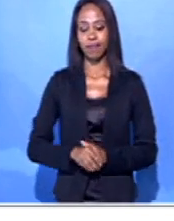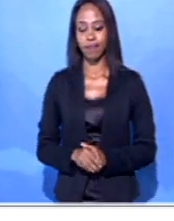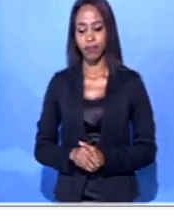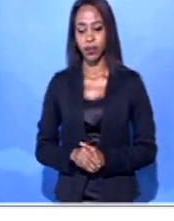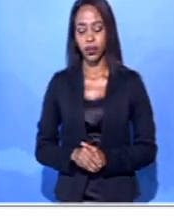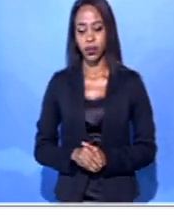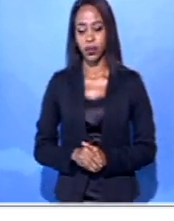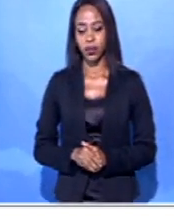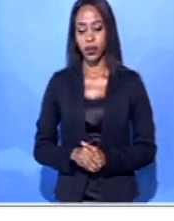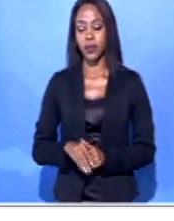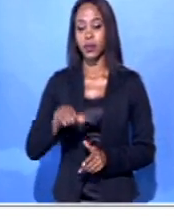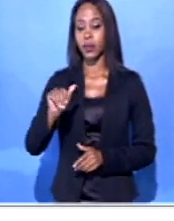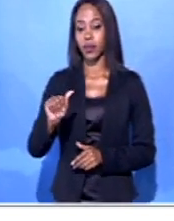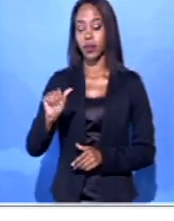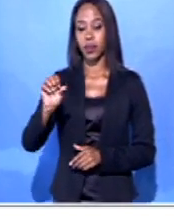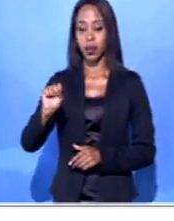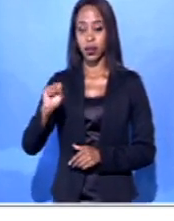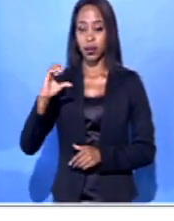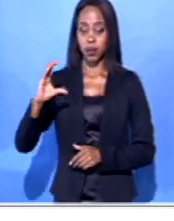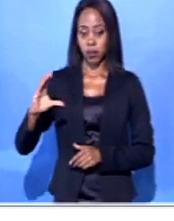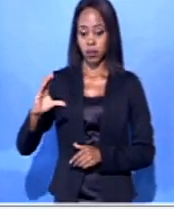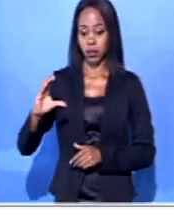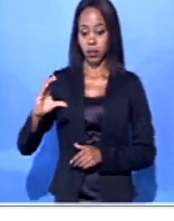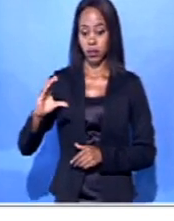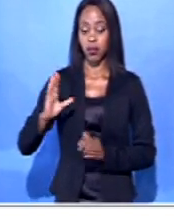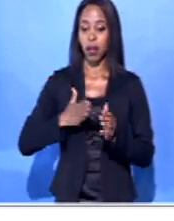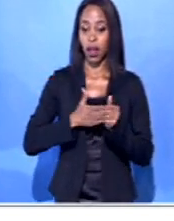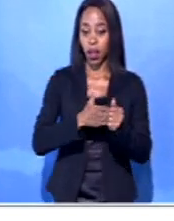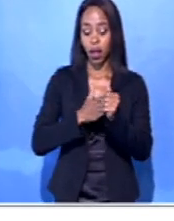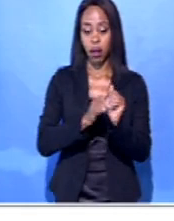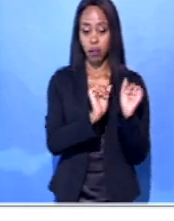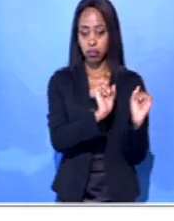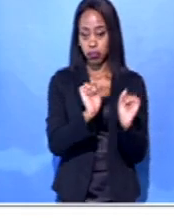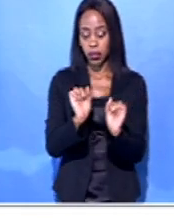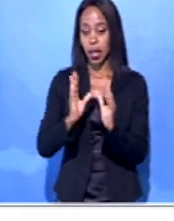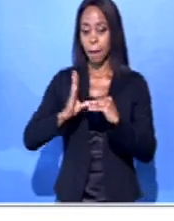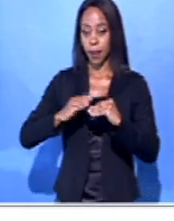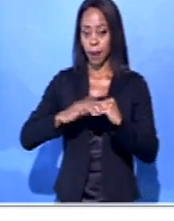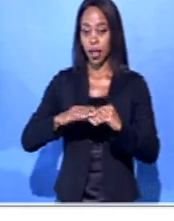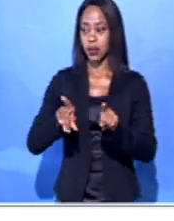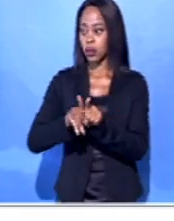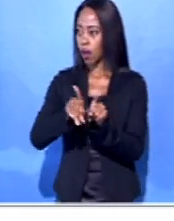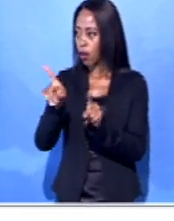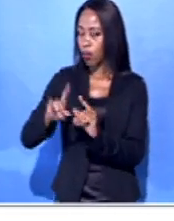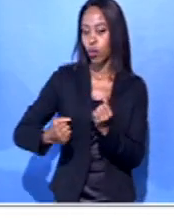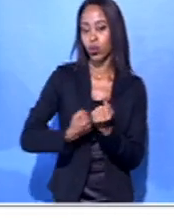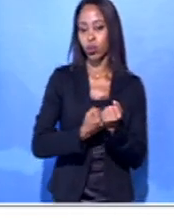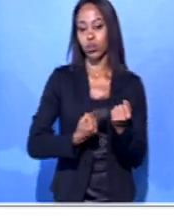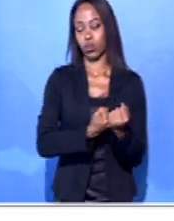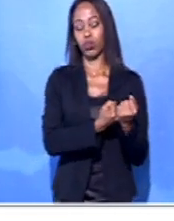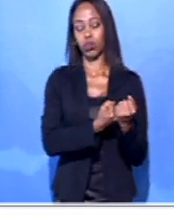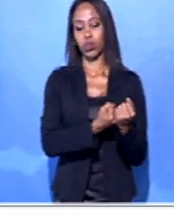The African Security Congress, its leadership, its members and supporters in